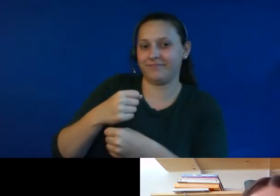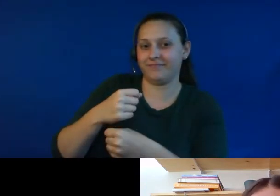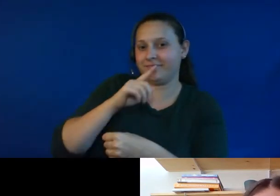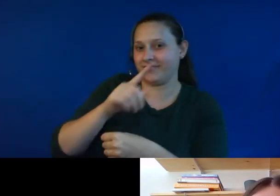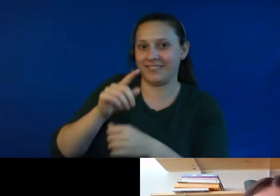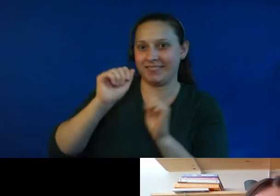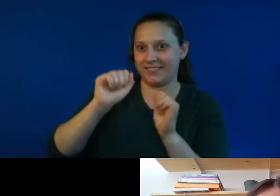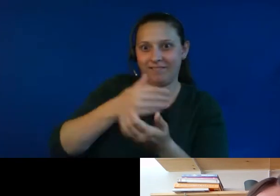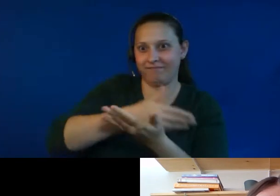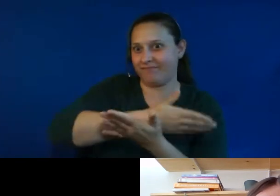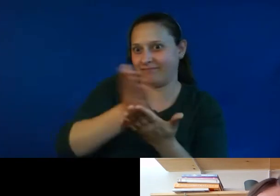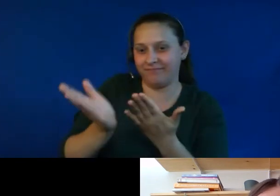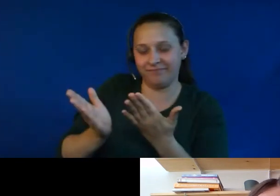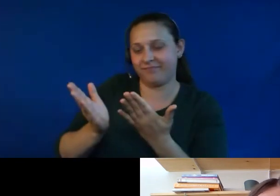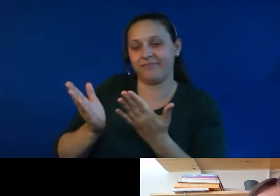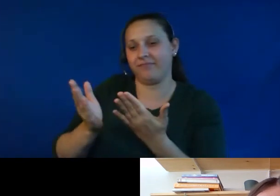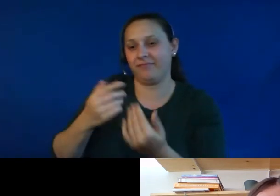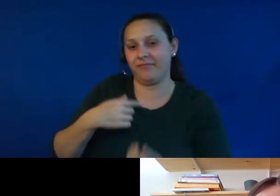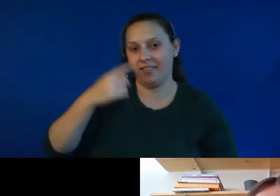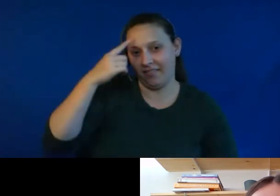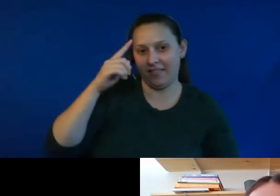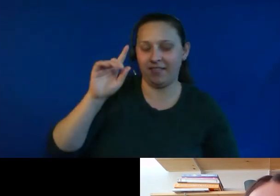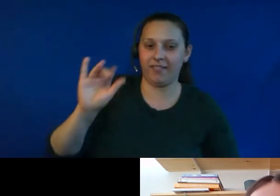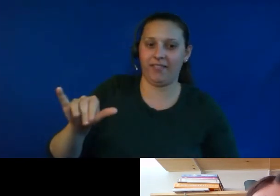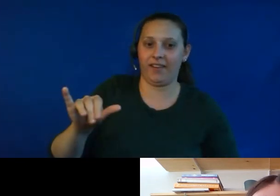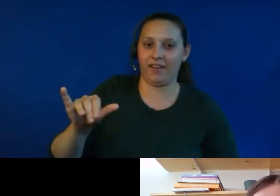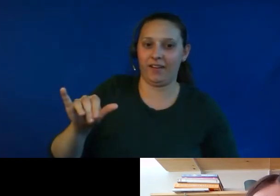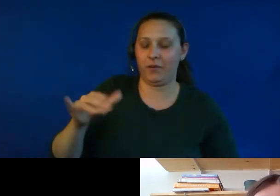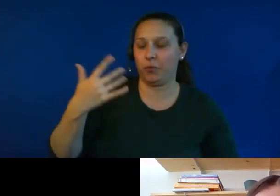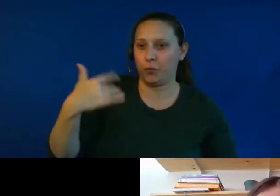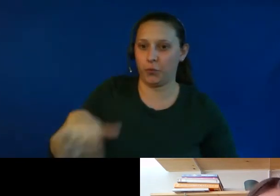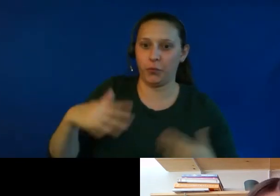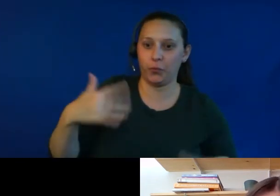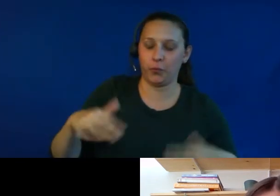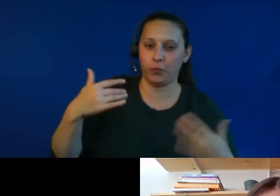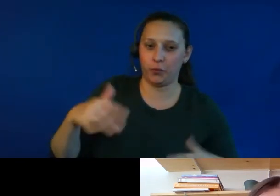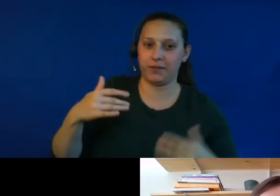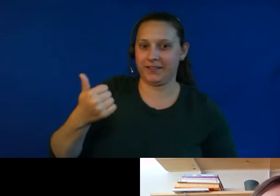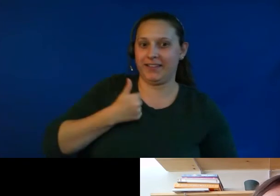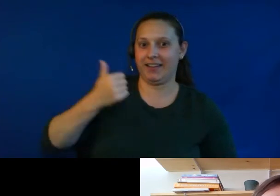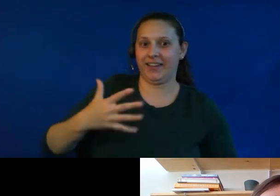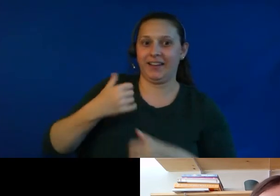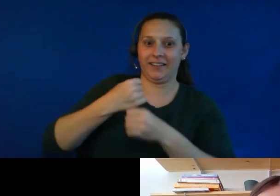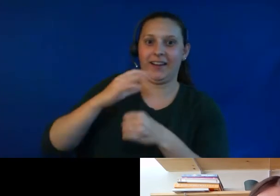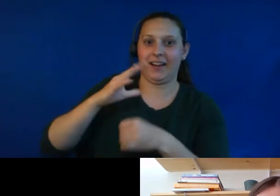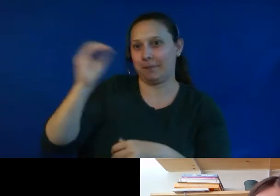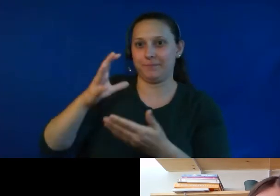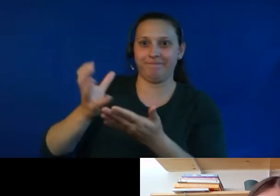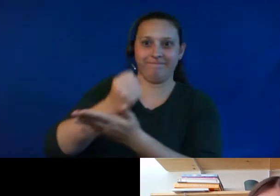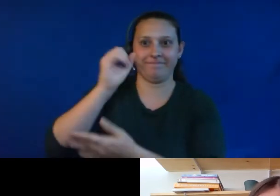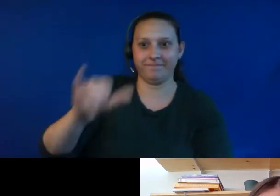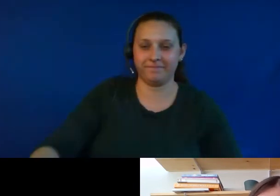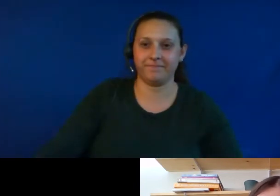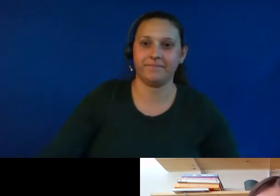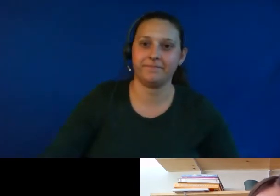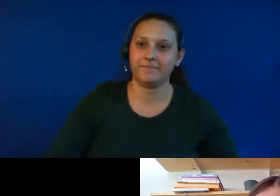unlocks. I think that is going to be huge for Canadian manufacturers.